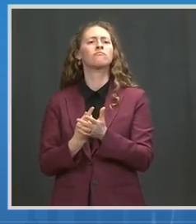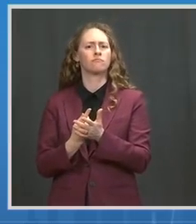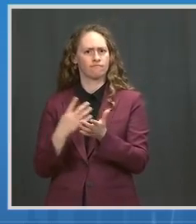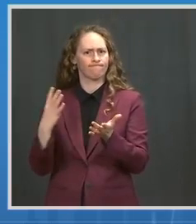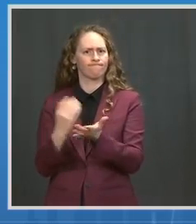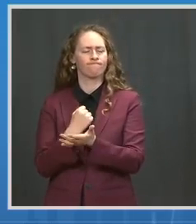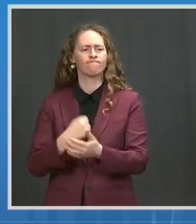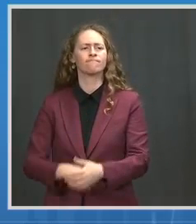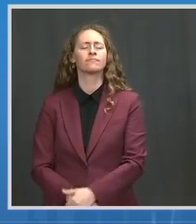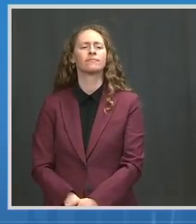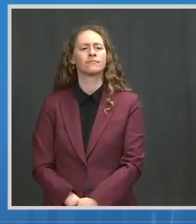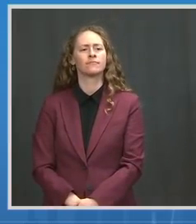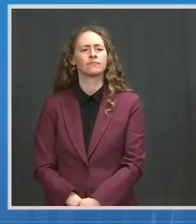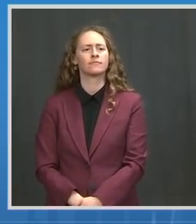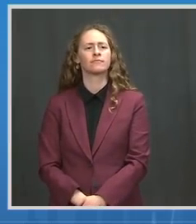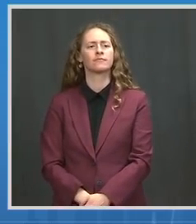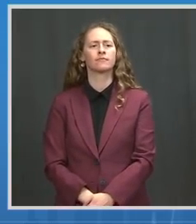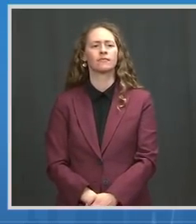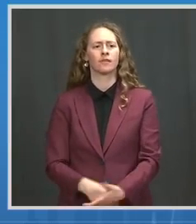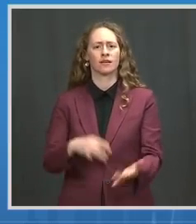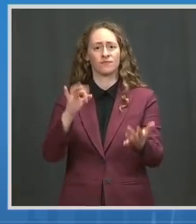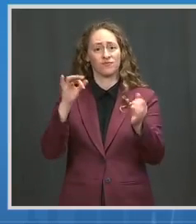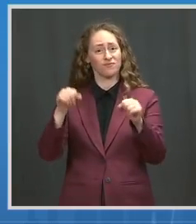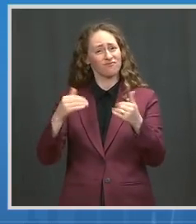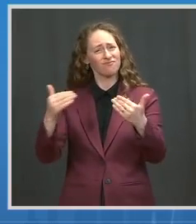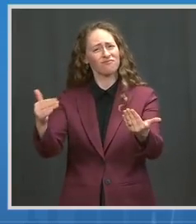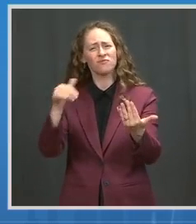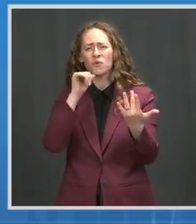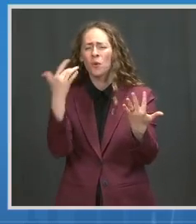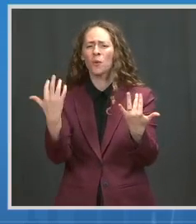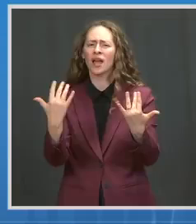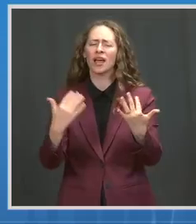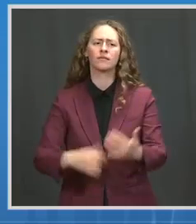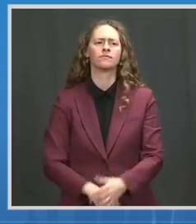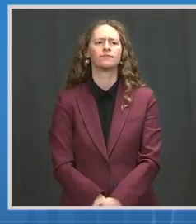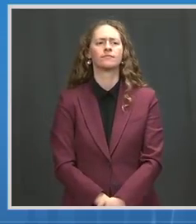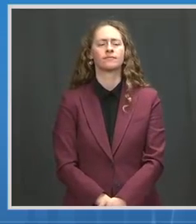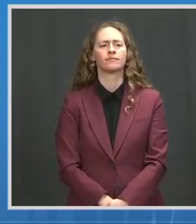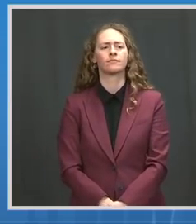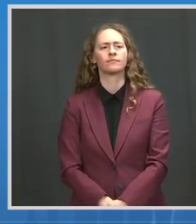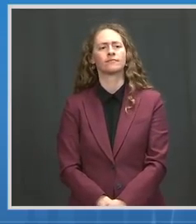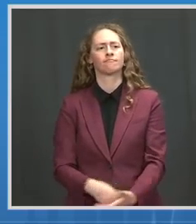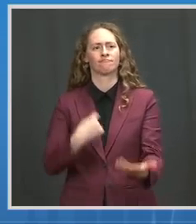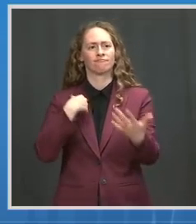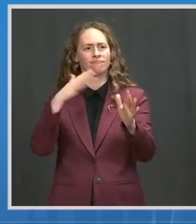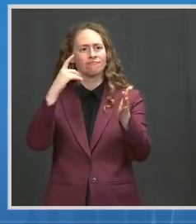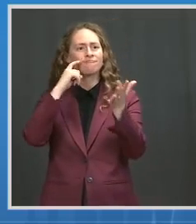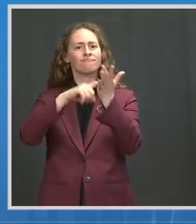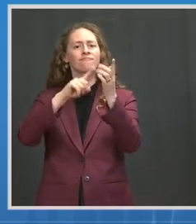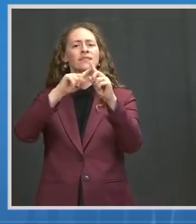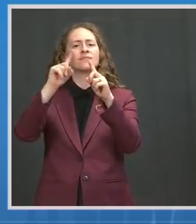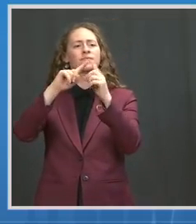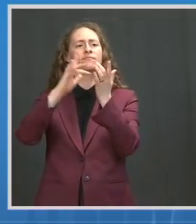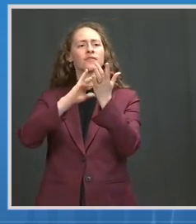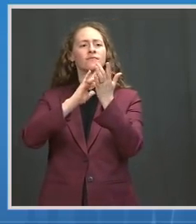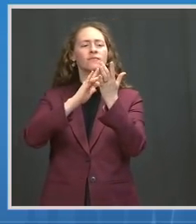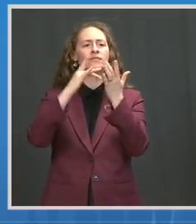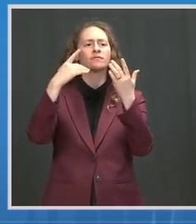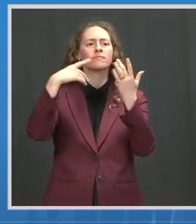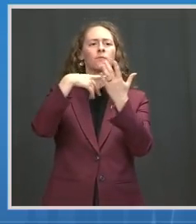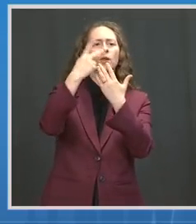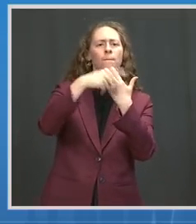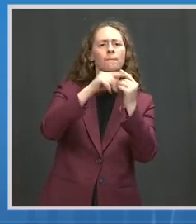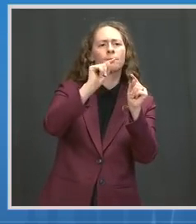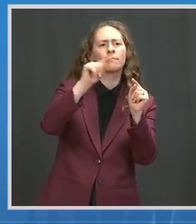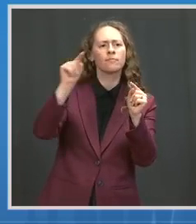get their shot. We already see the difference our pharmacy program is making to close the equity gap. Over